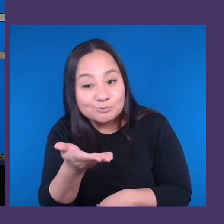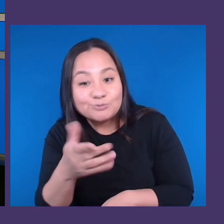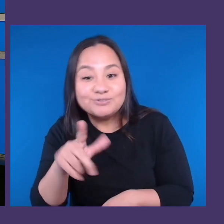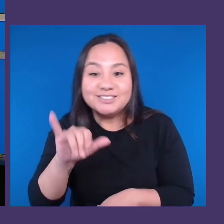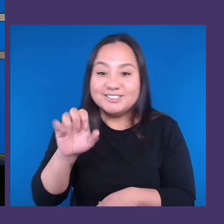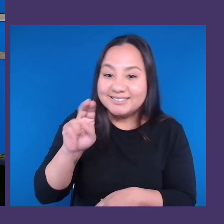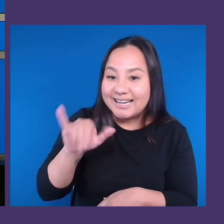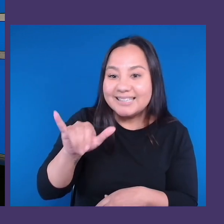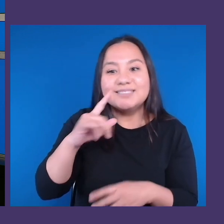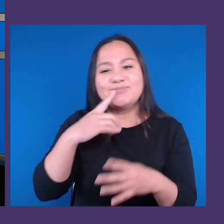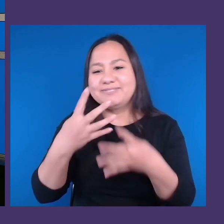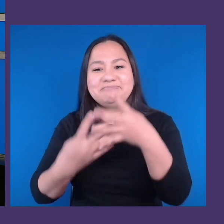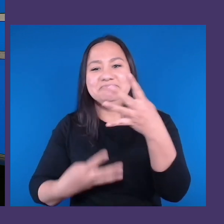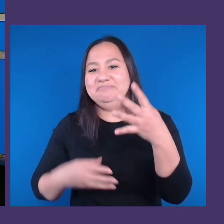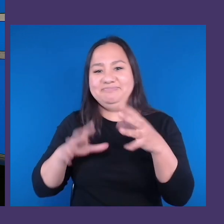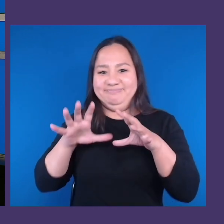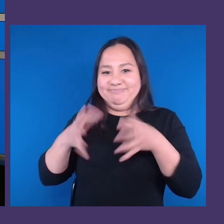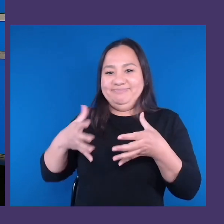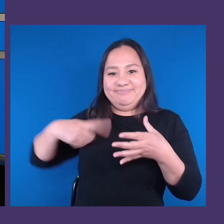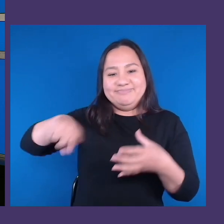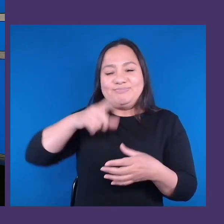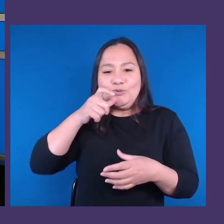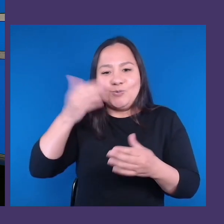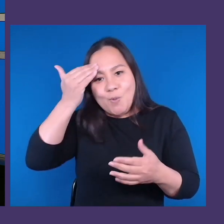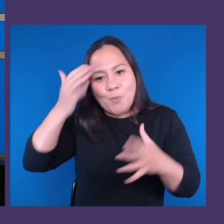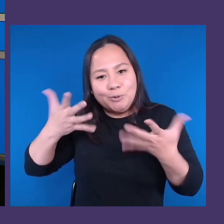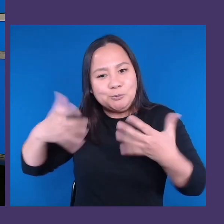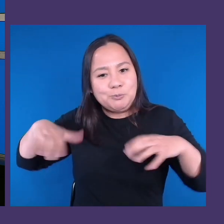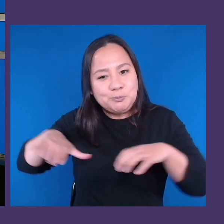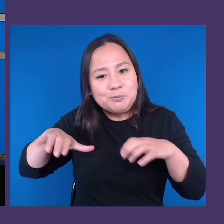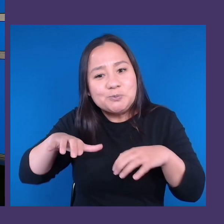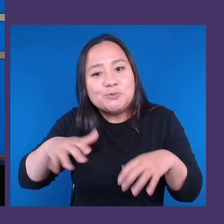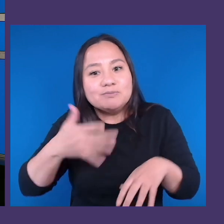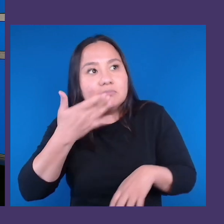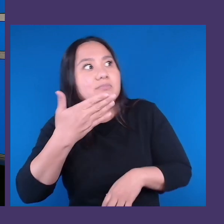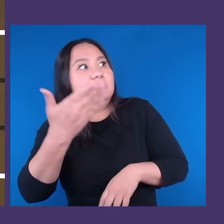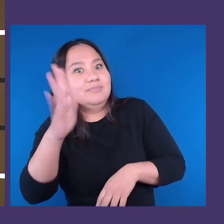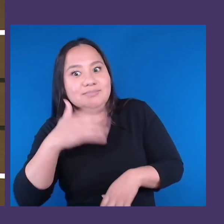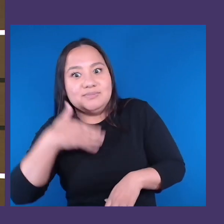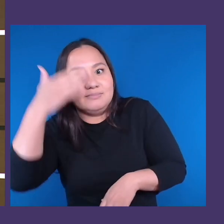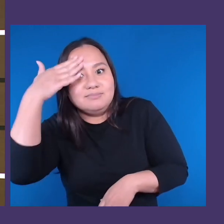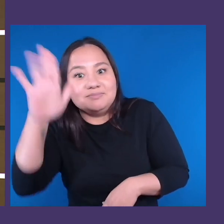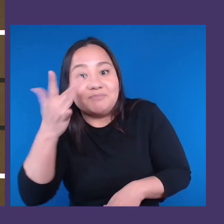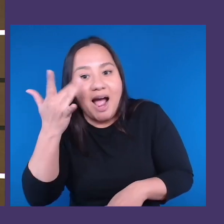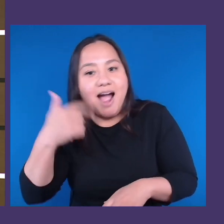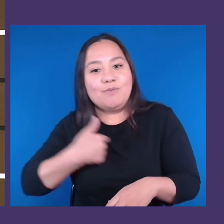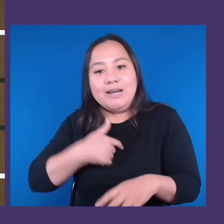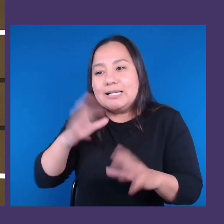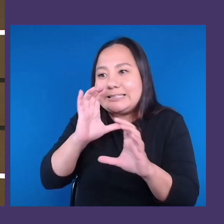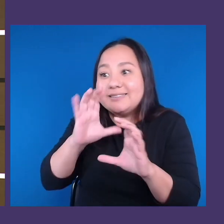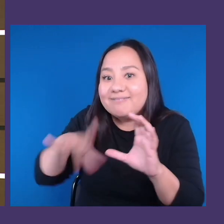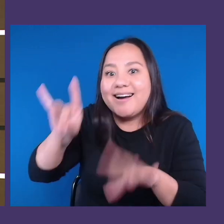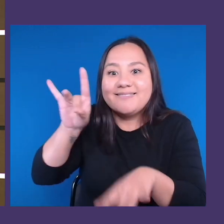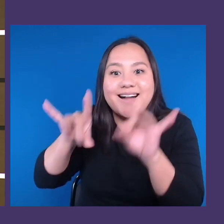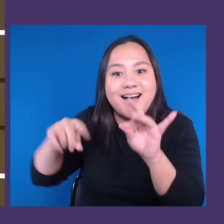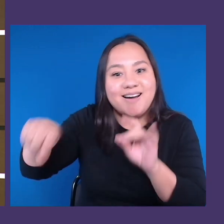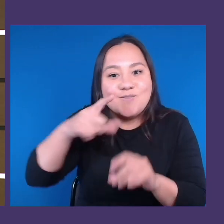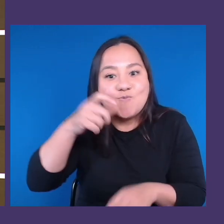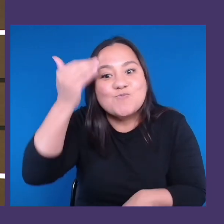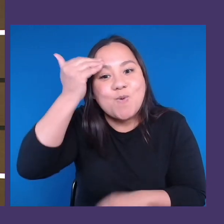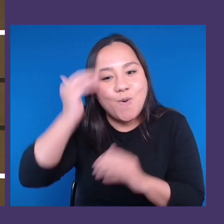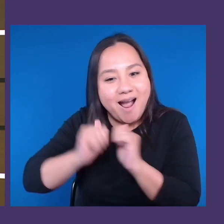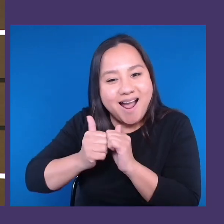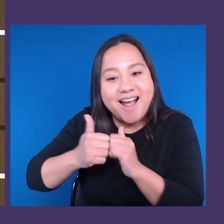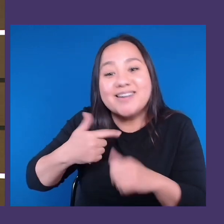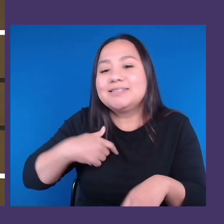goodness I did not. And so we found people who did. And I do believe that next year, when we get to